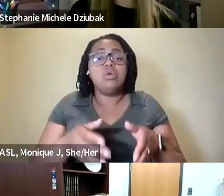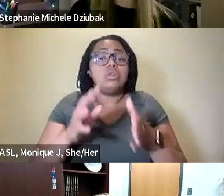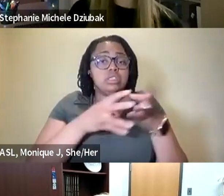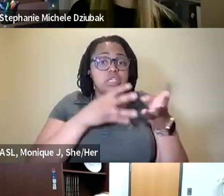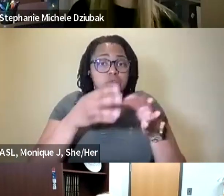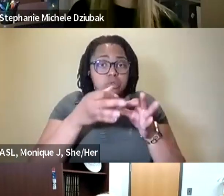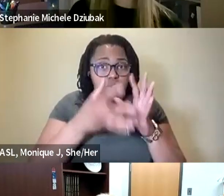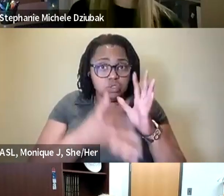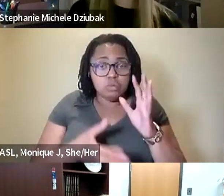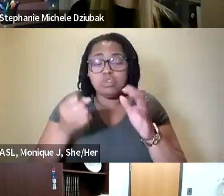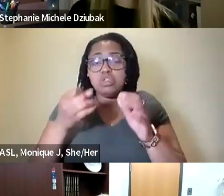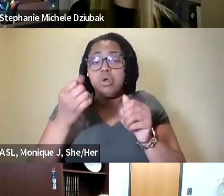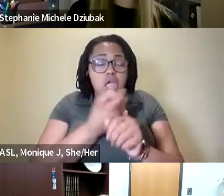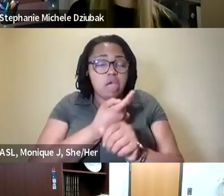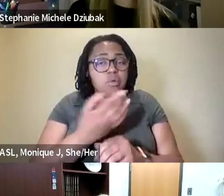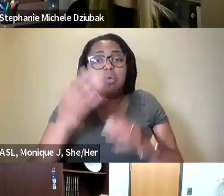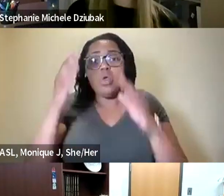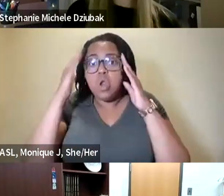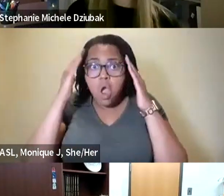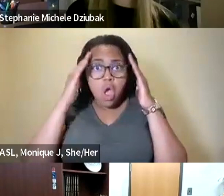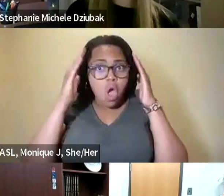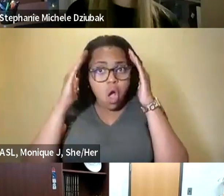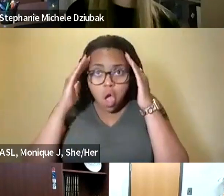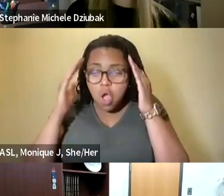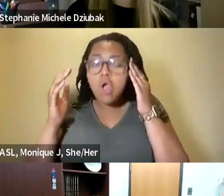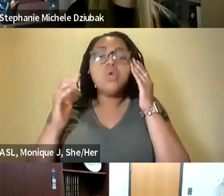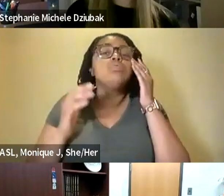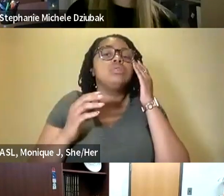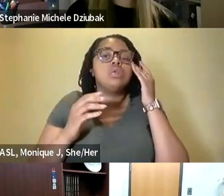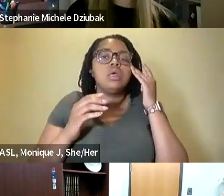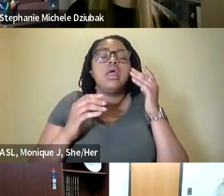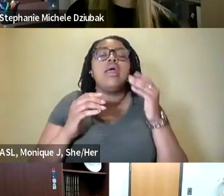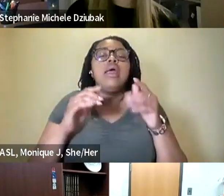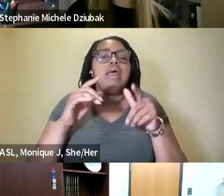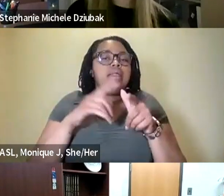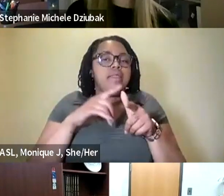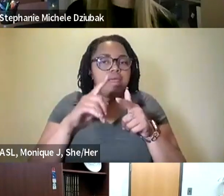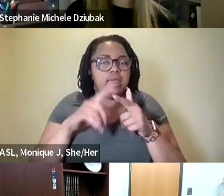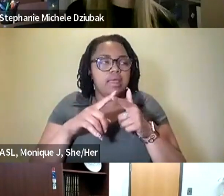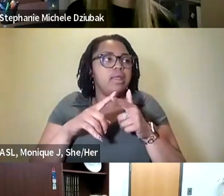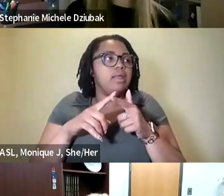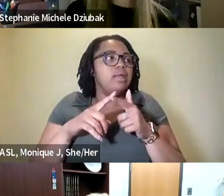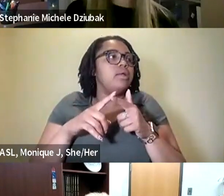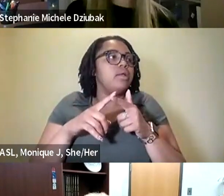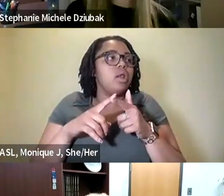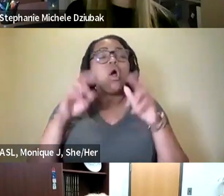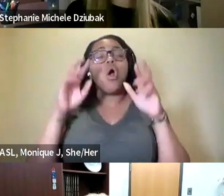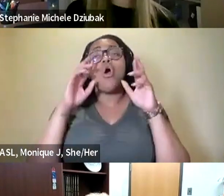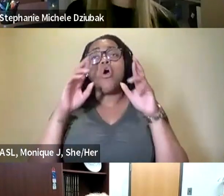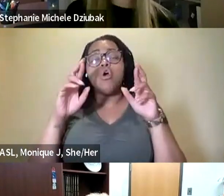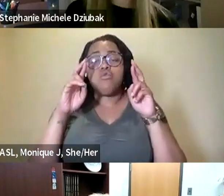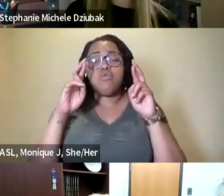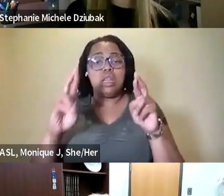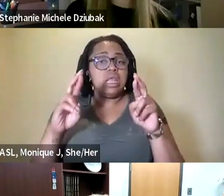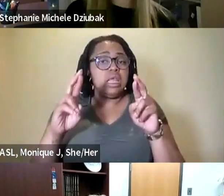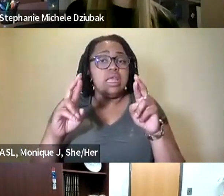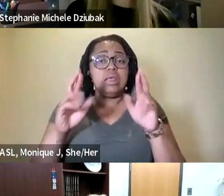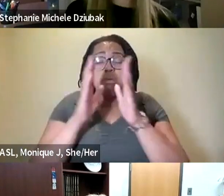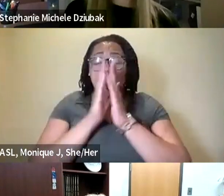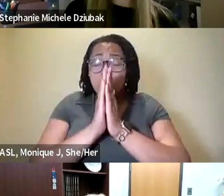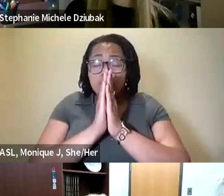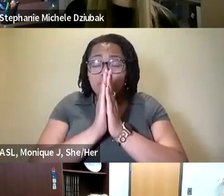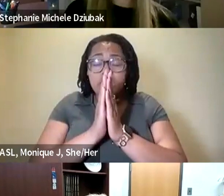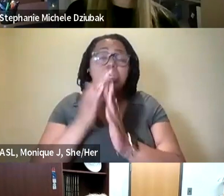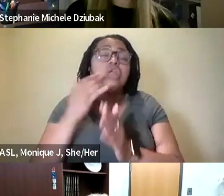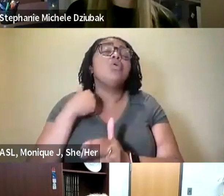notice so that it's on everybody's radar. And then, you know, hopefully, prayerfully,